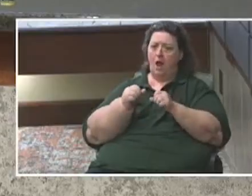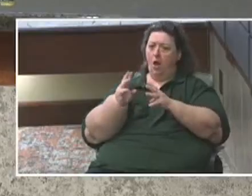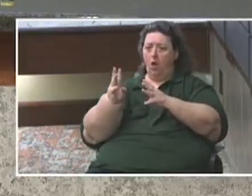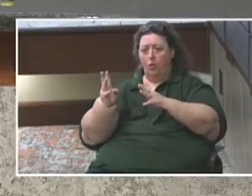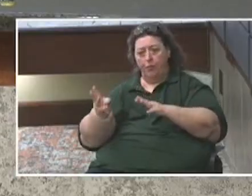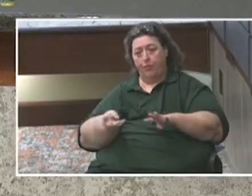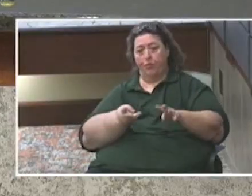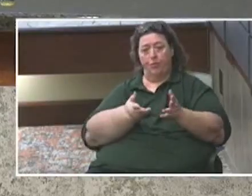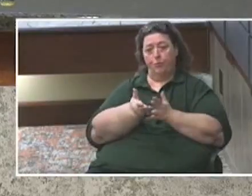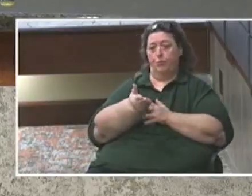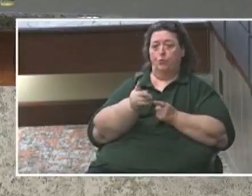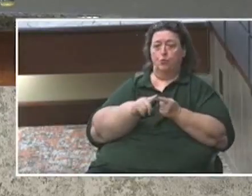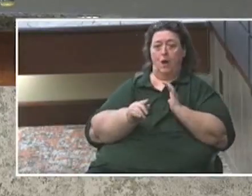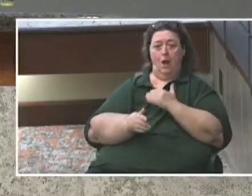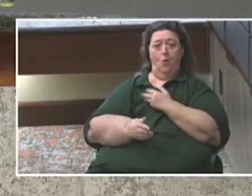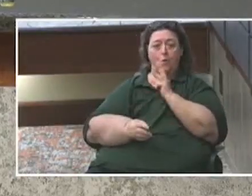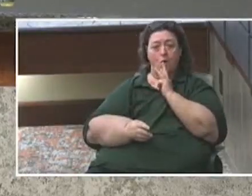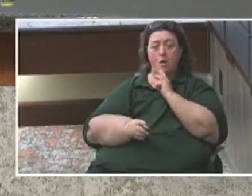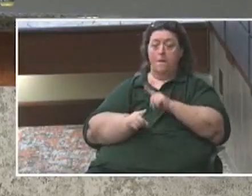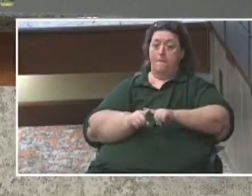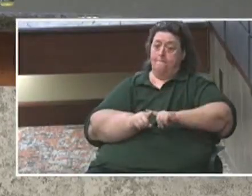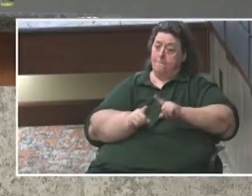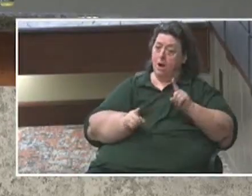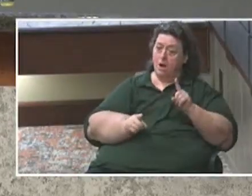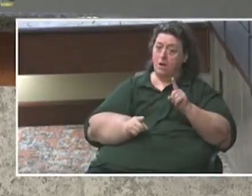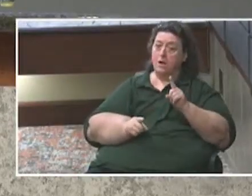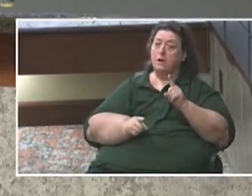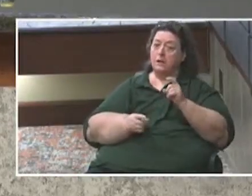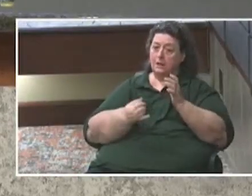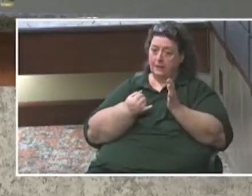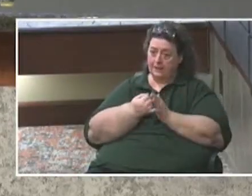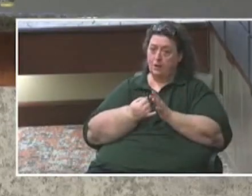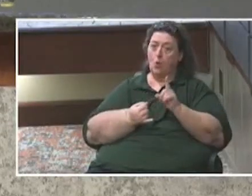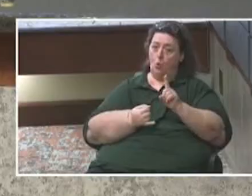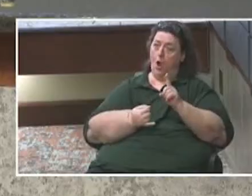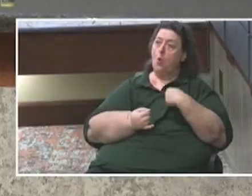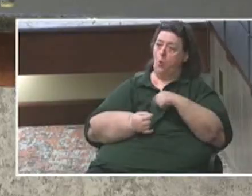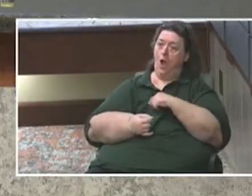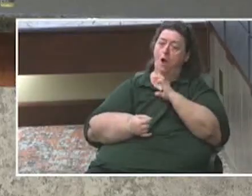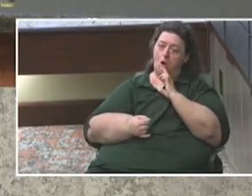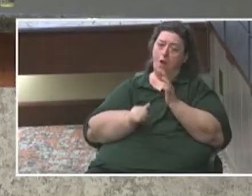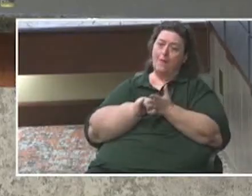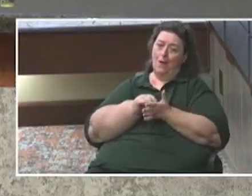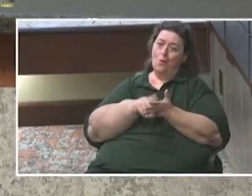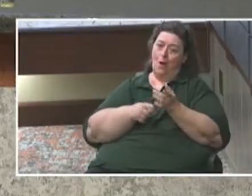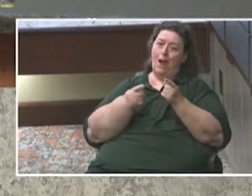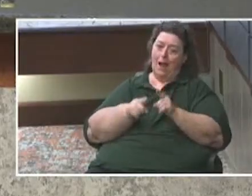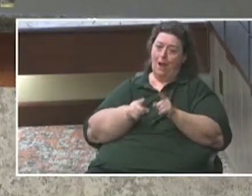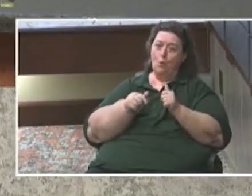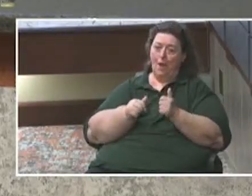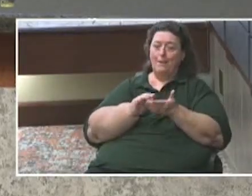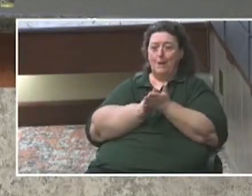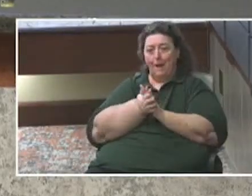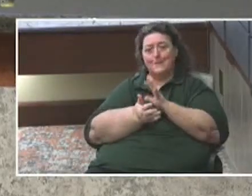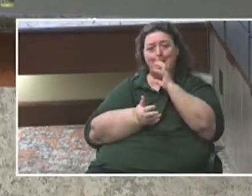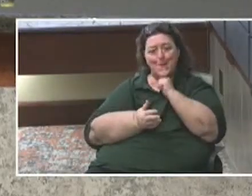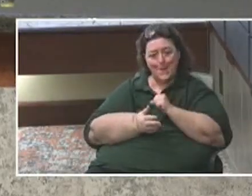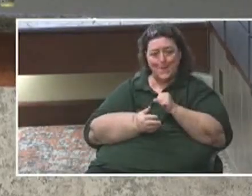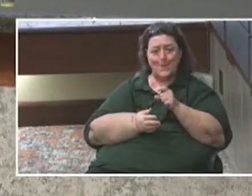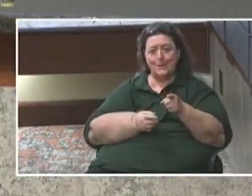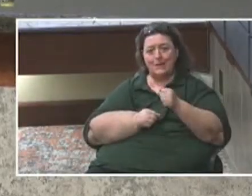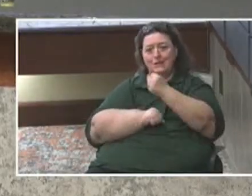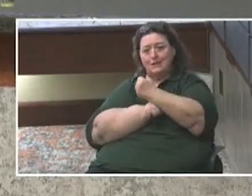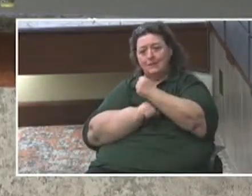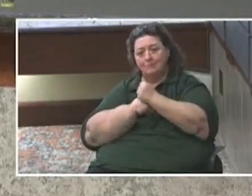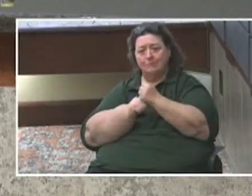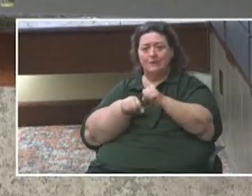stink as much. But it is where we are, and that's what happens when we're dealing with aged infrastructure. And